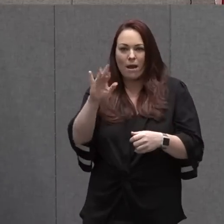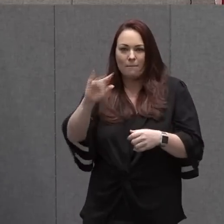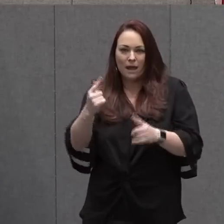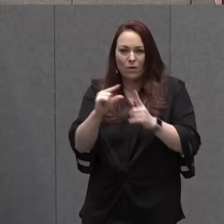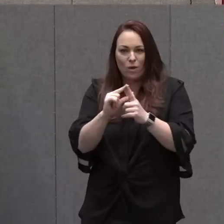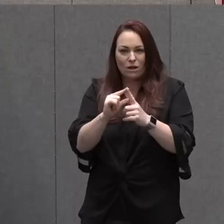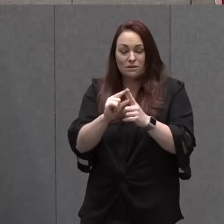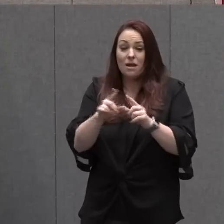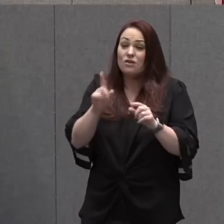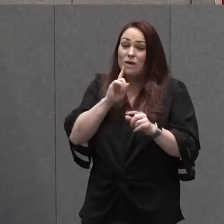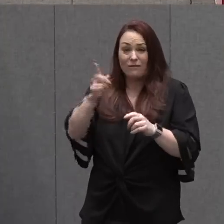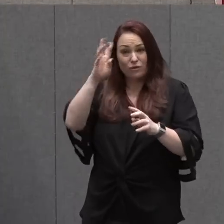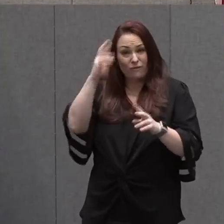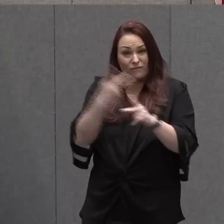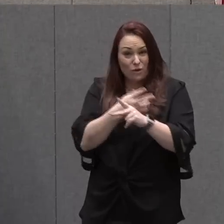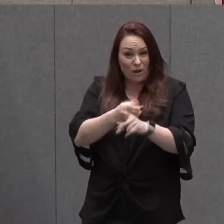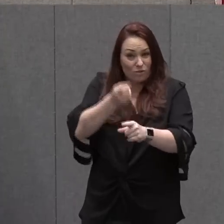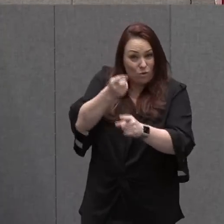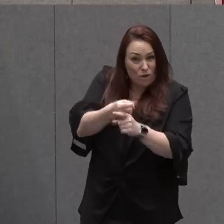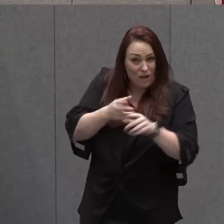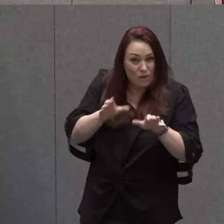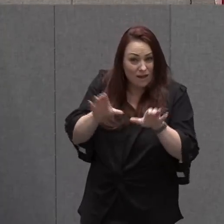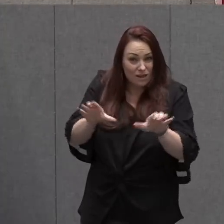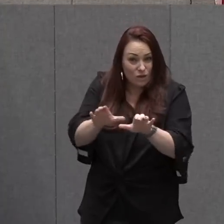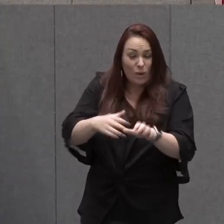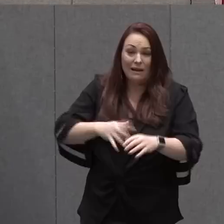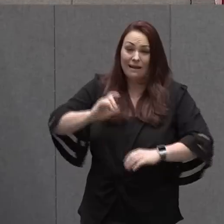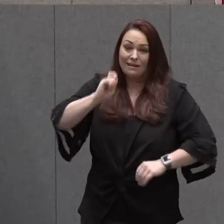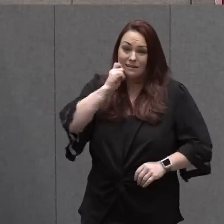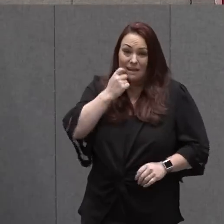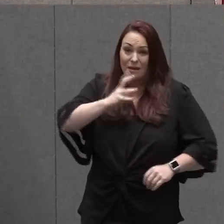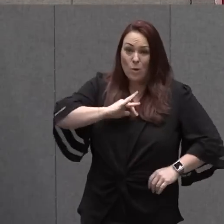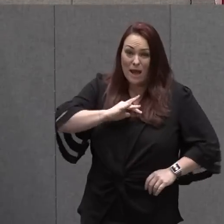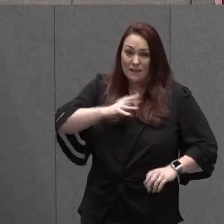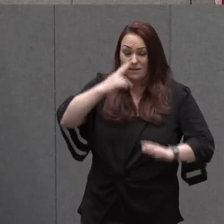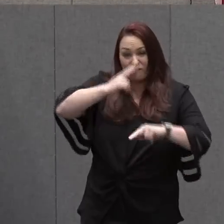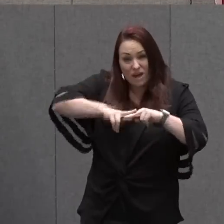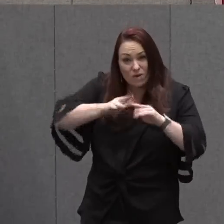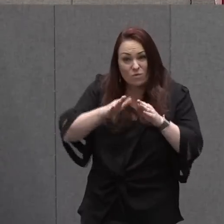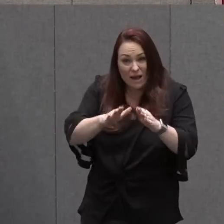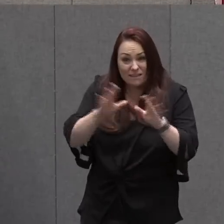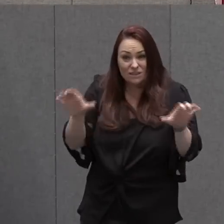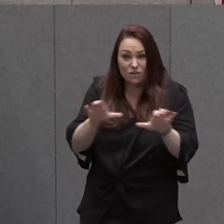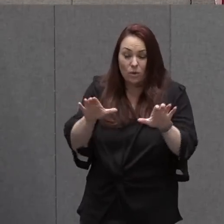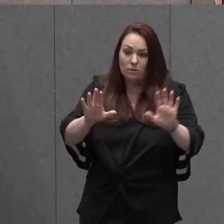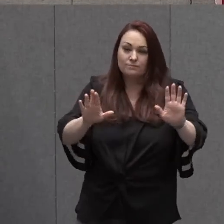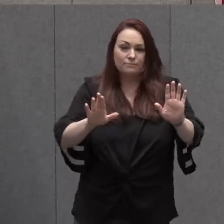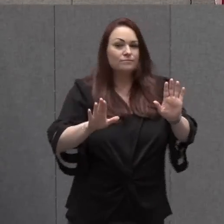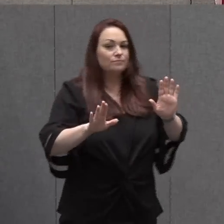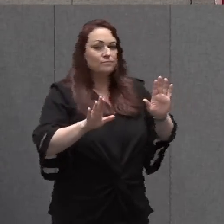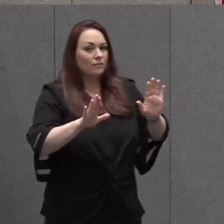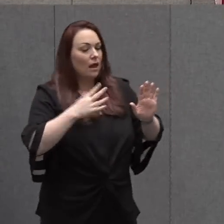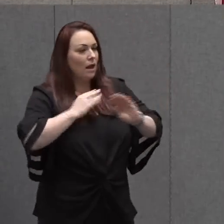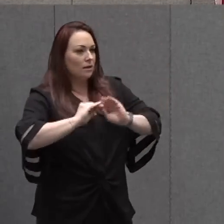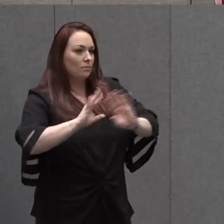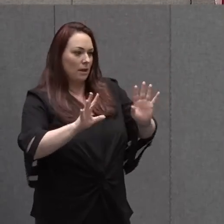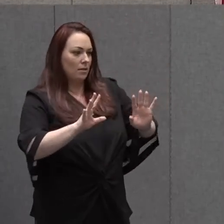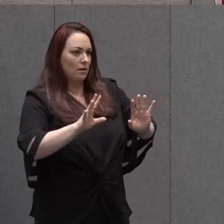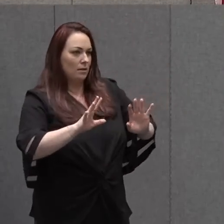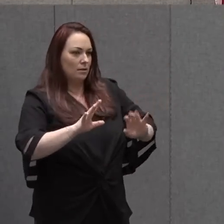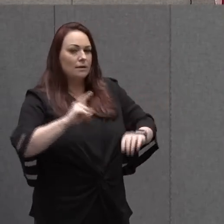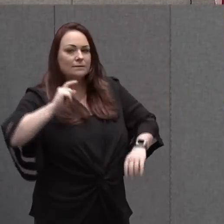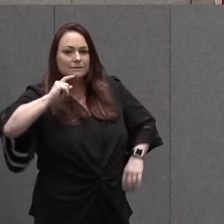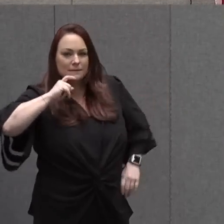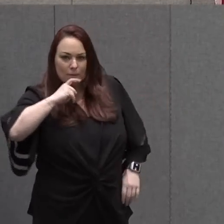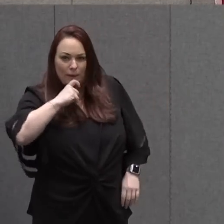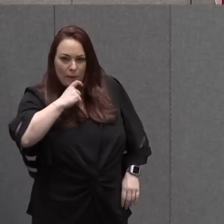ways, fun work out there for us to read and learn with. I need to be clear of something. You don't think putting cereal